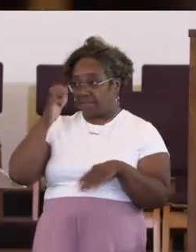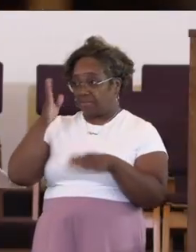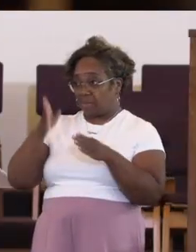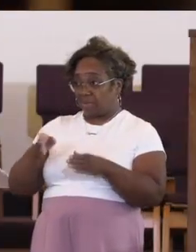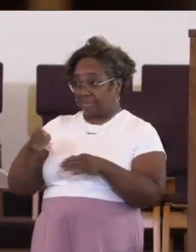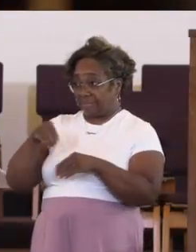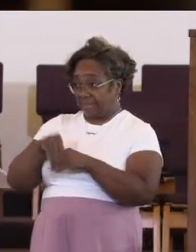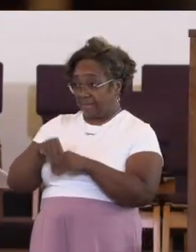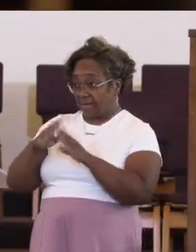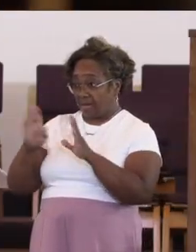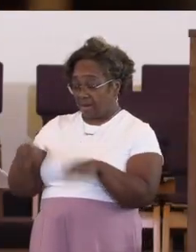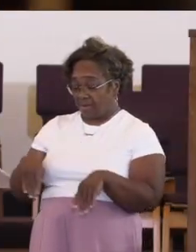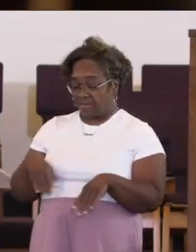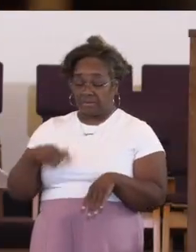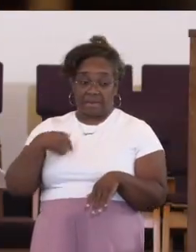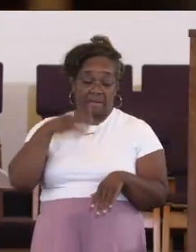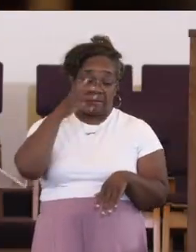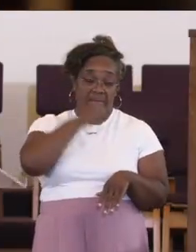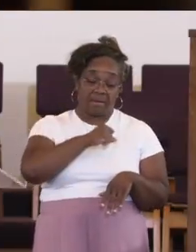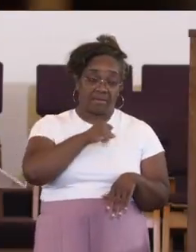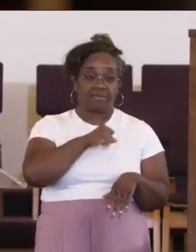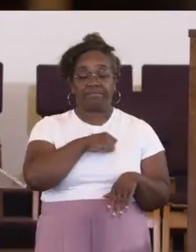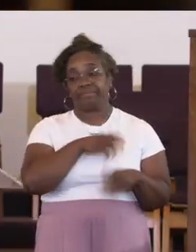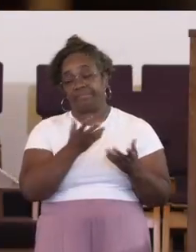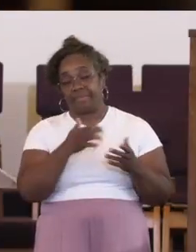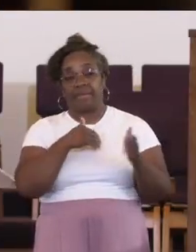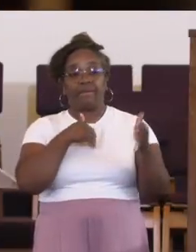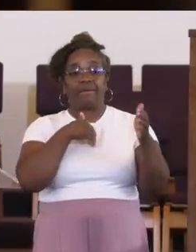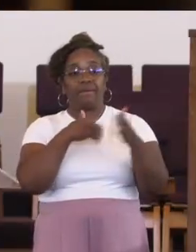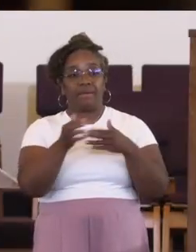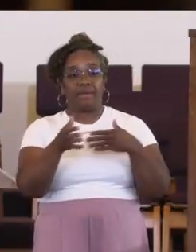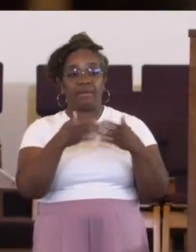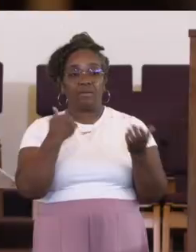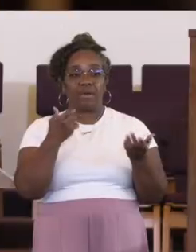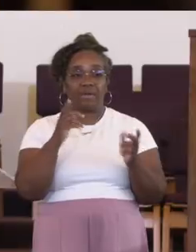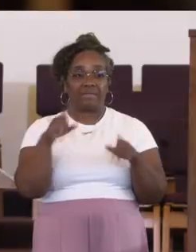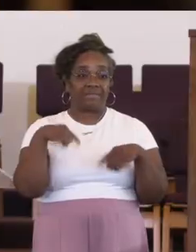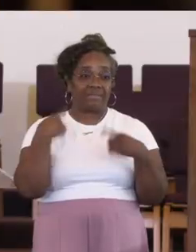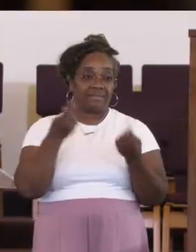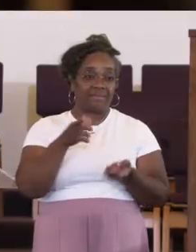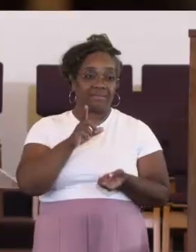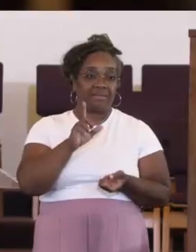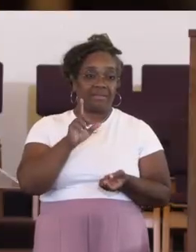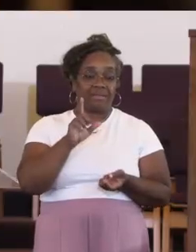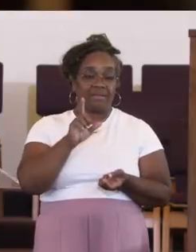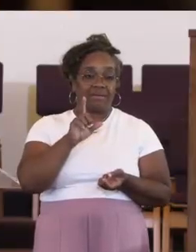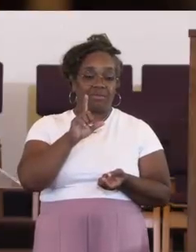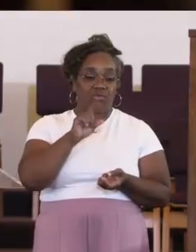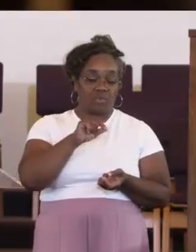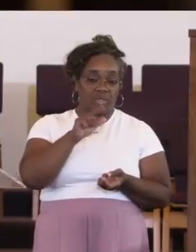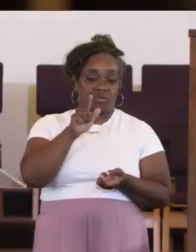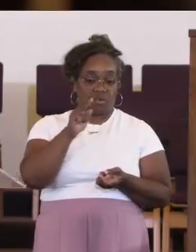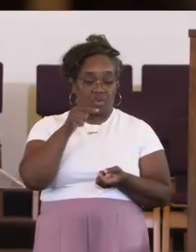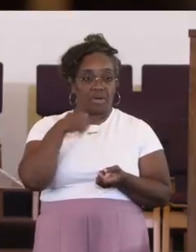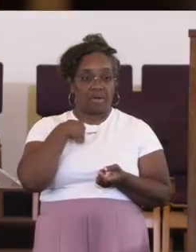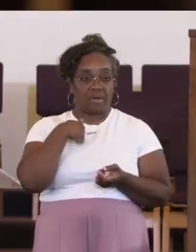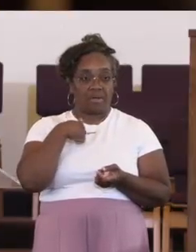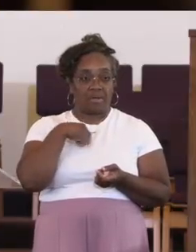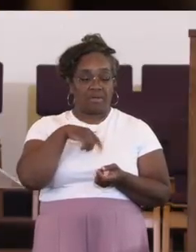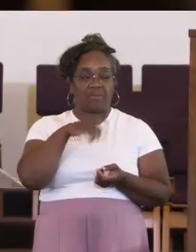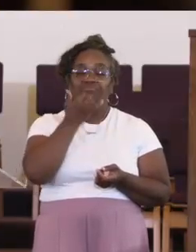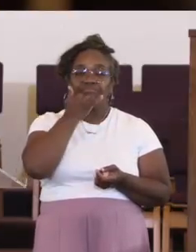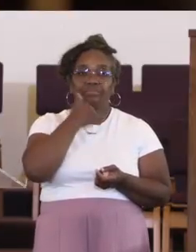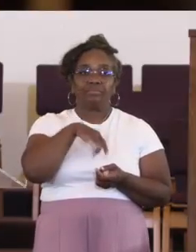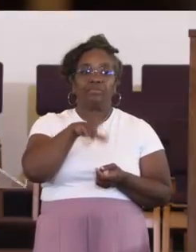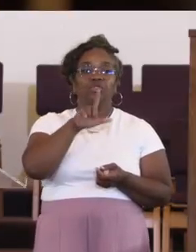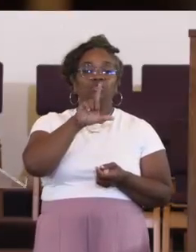that's okay. the reason. All right. But anyway, since then, this is 2001 when I won the bid. No,